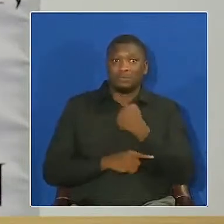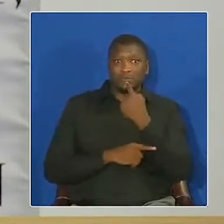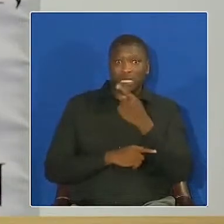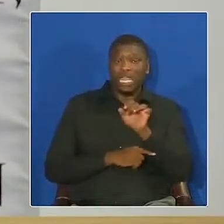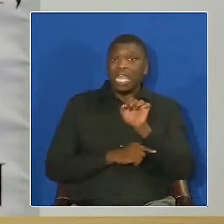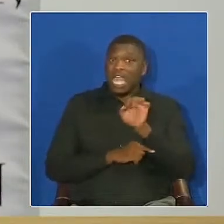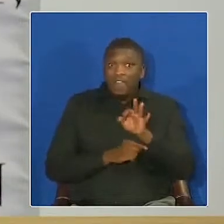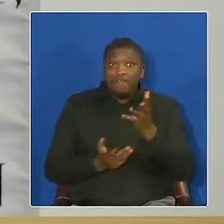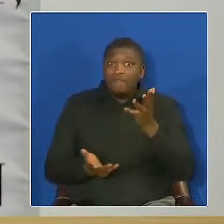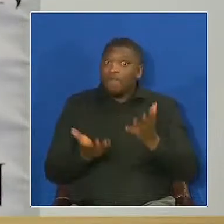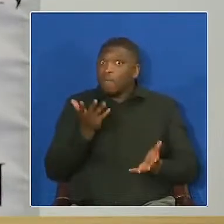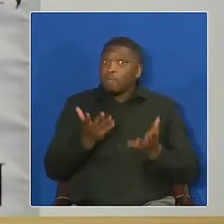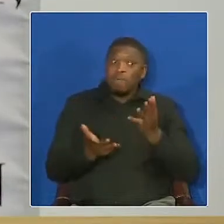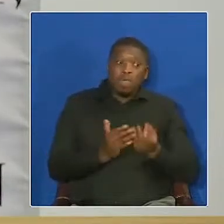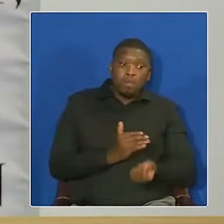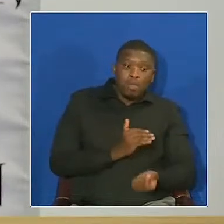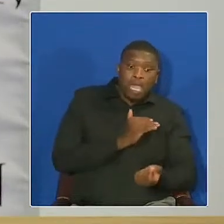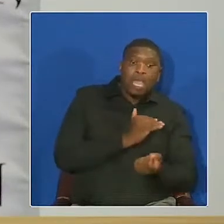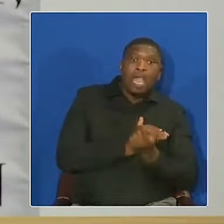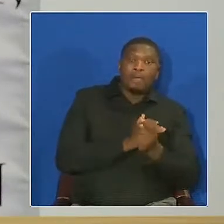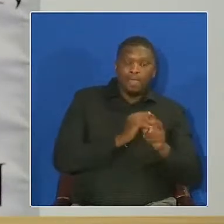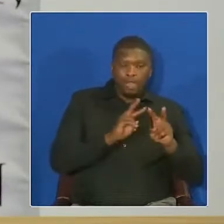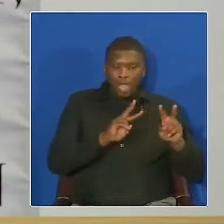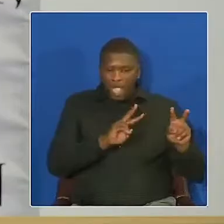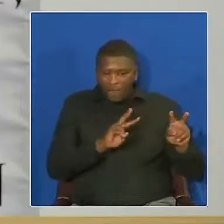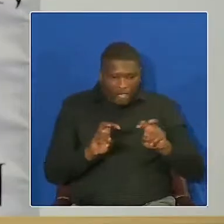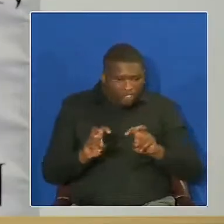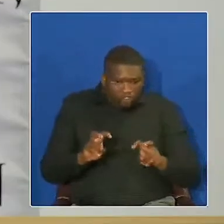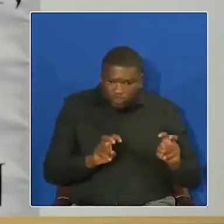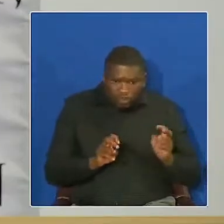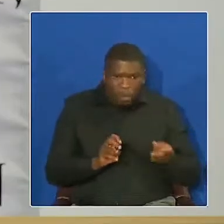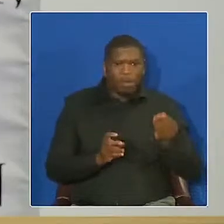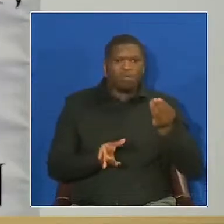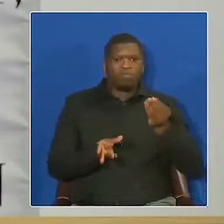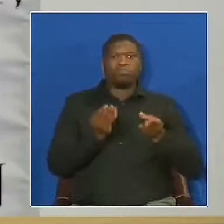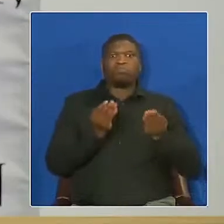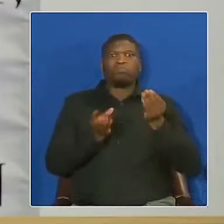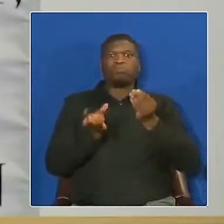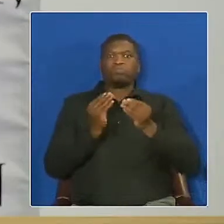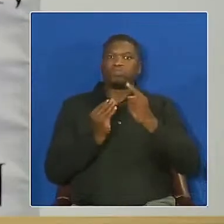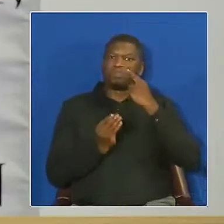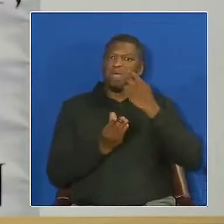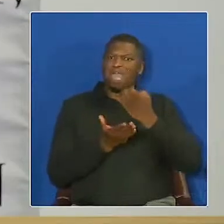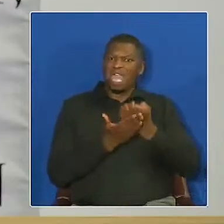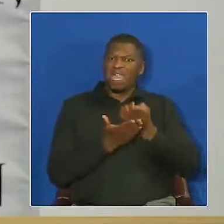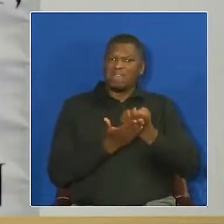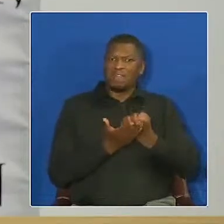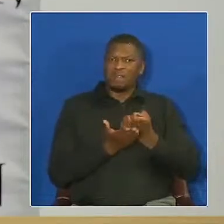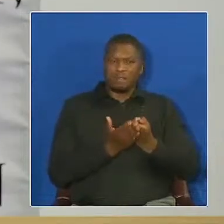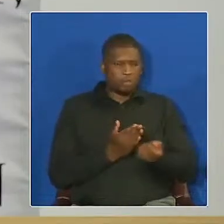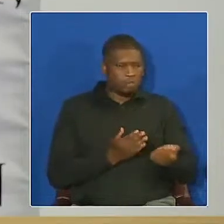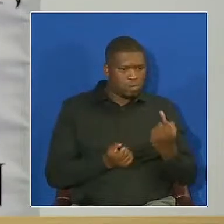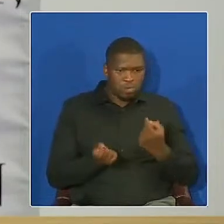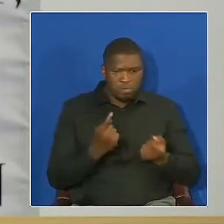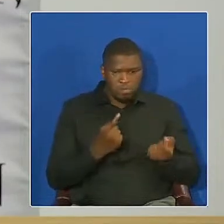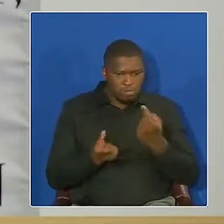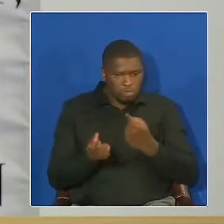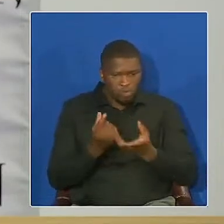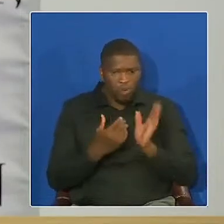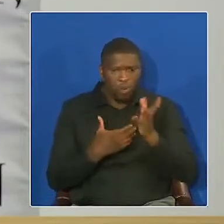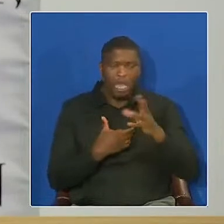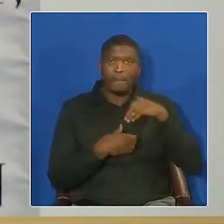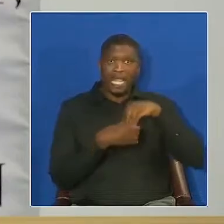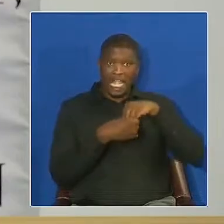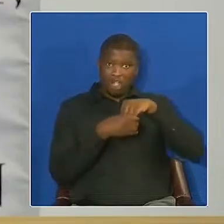it happens that the investigation is at a particular stage and the evidence that will be included in